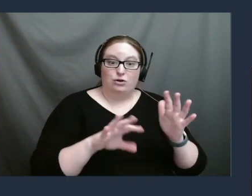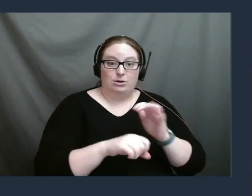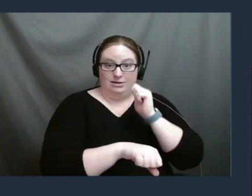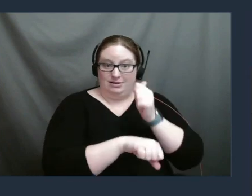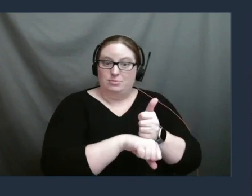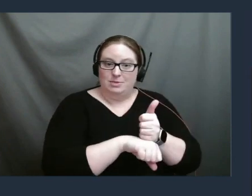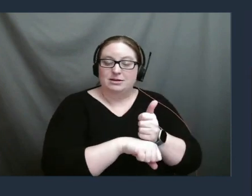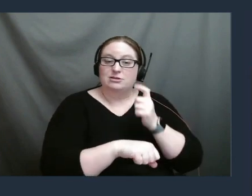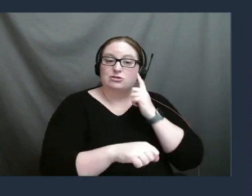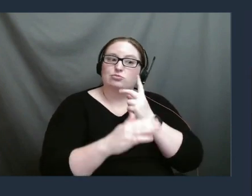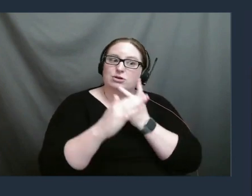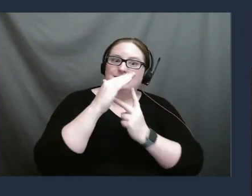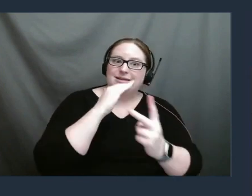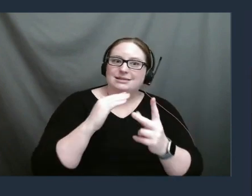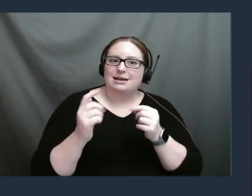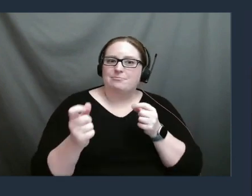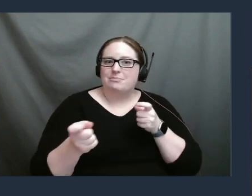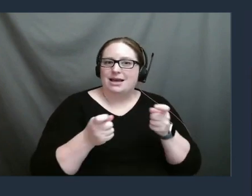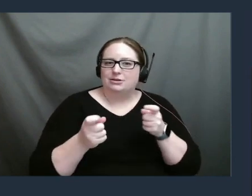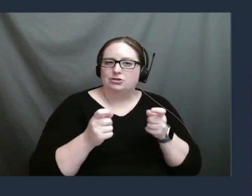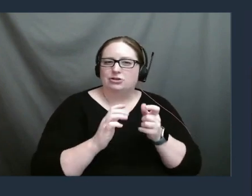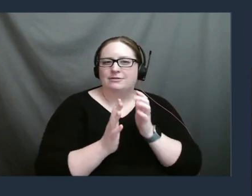and manage the flow of traffic.